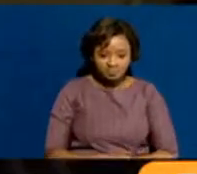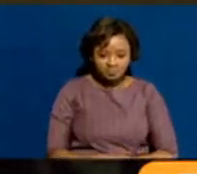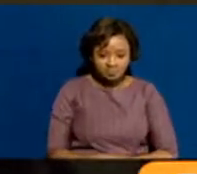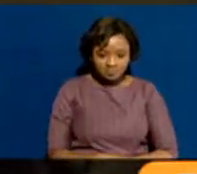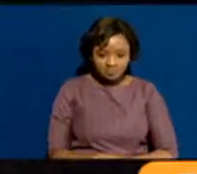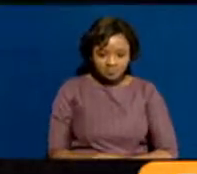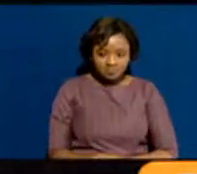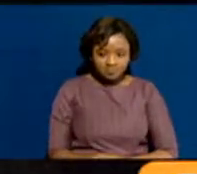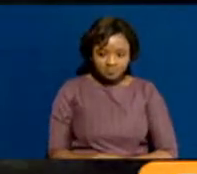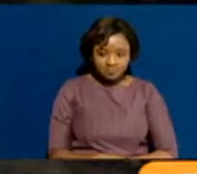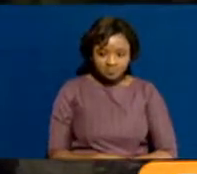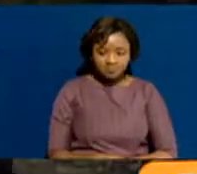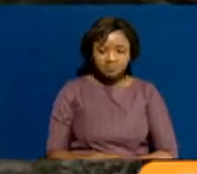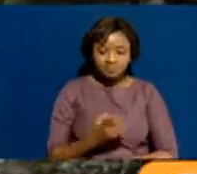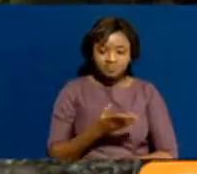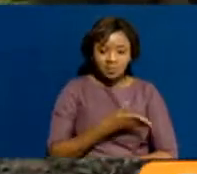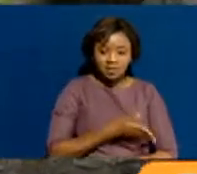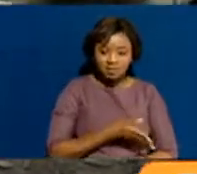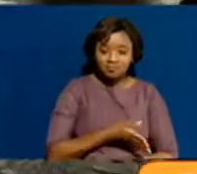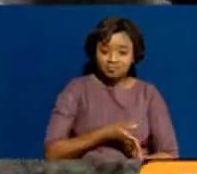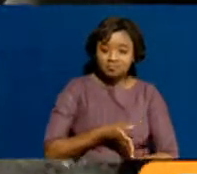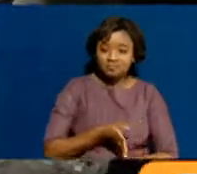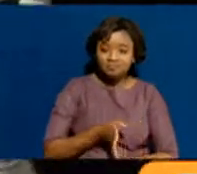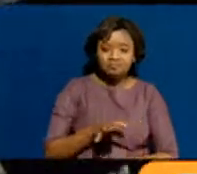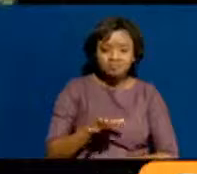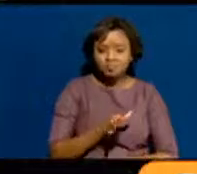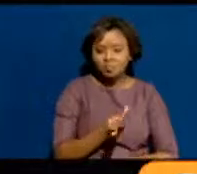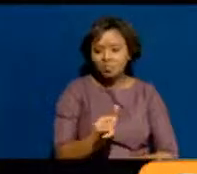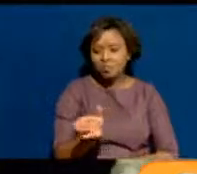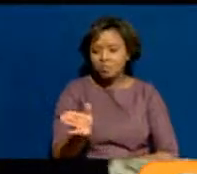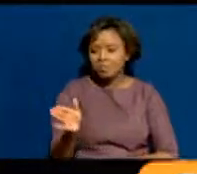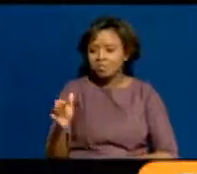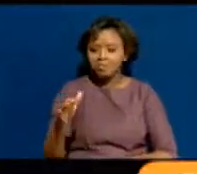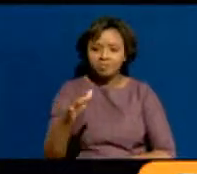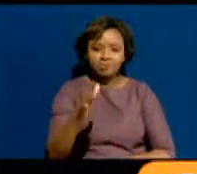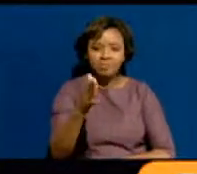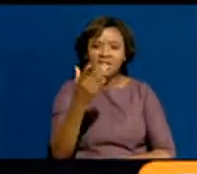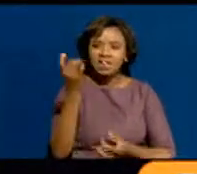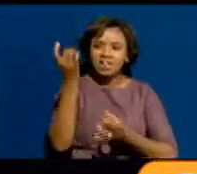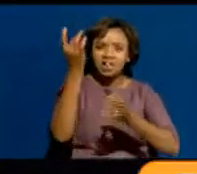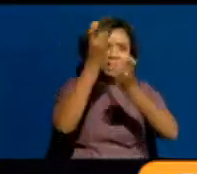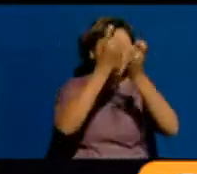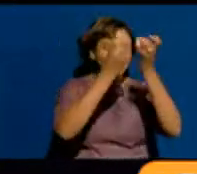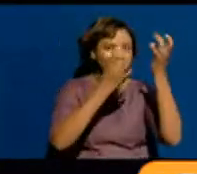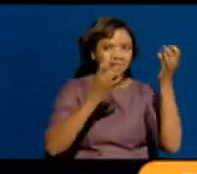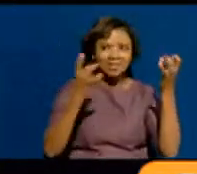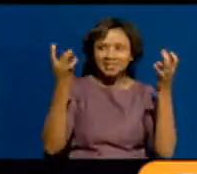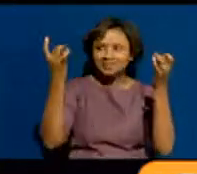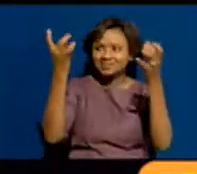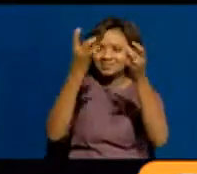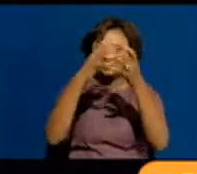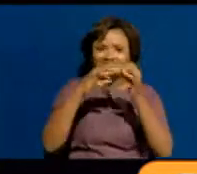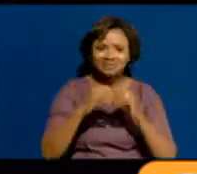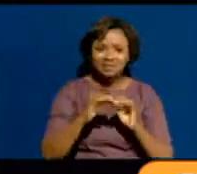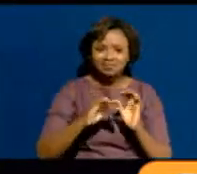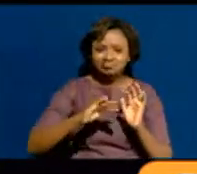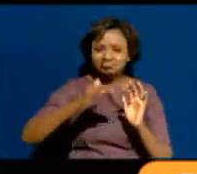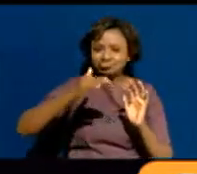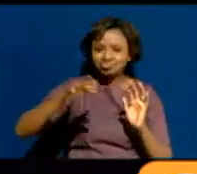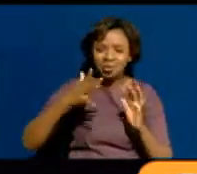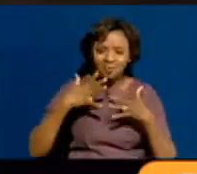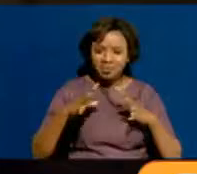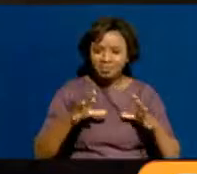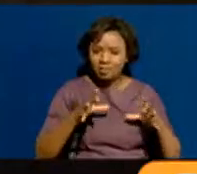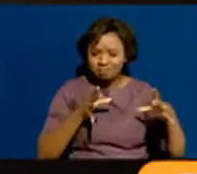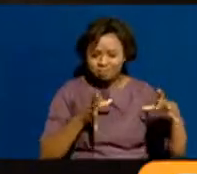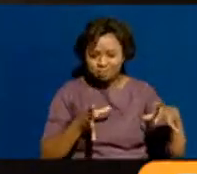The nighttime hike takes us on a serene path under the stars. Hundreds of pilgrims and tourists make